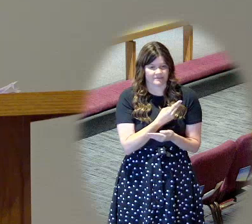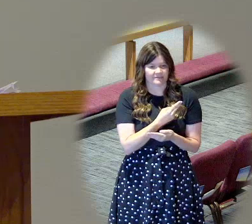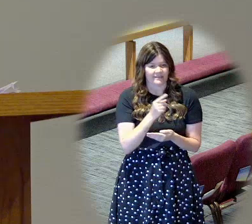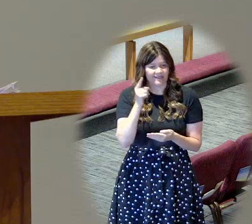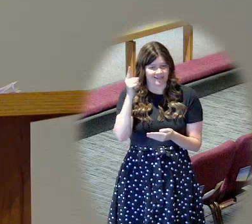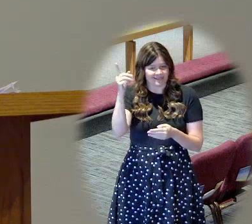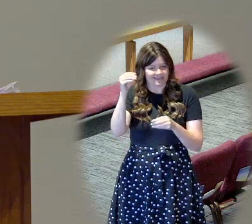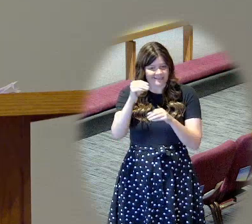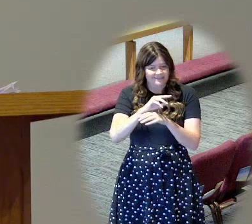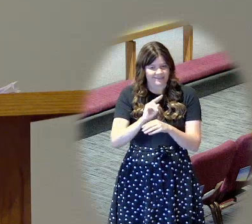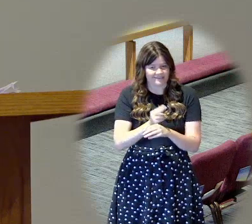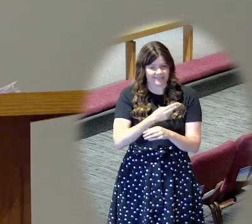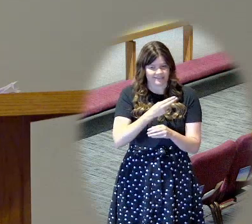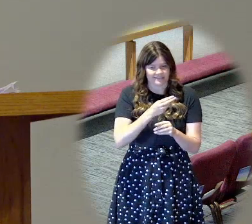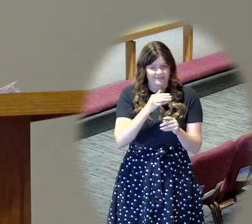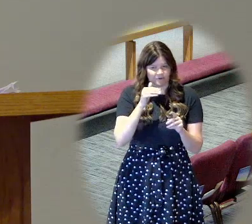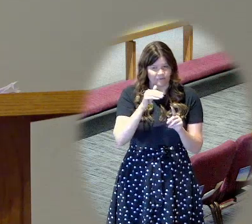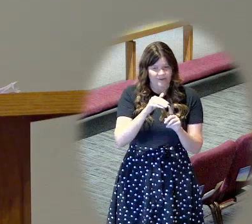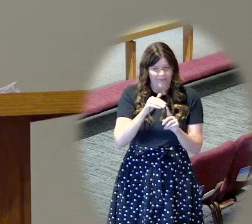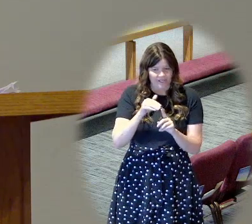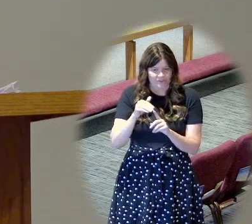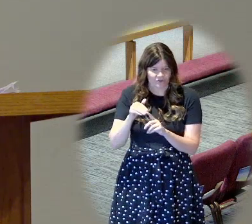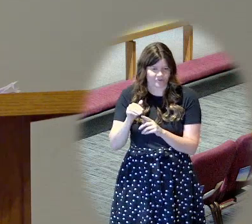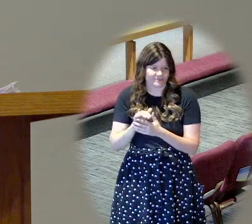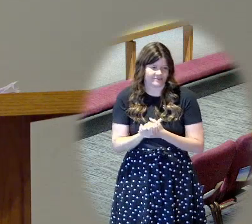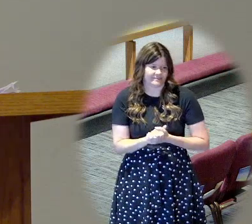he sends us reminders.